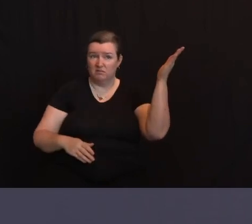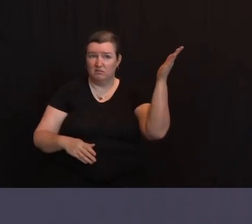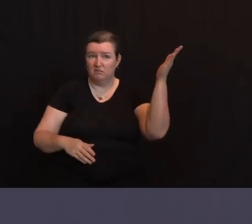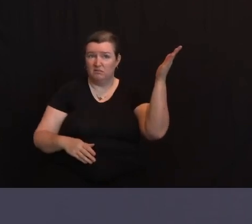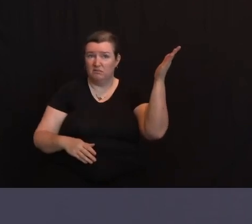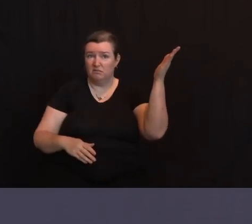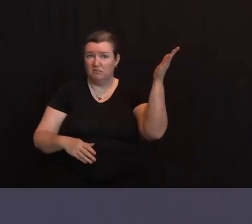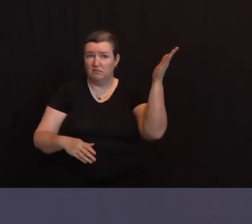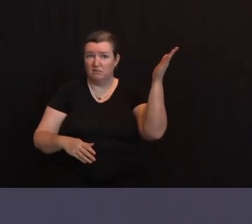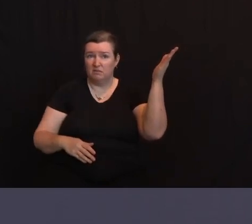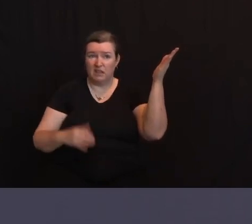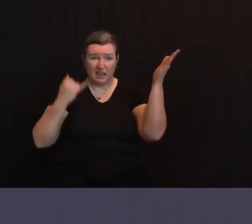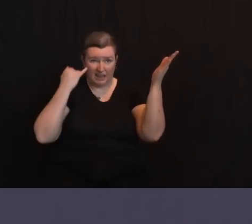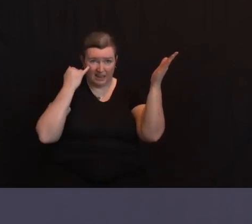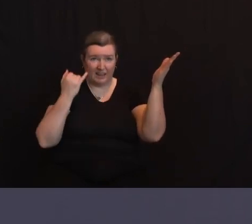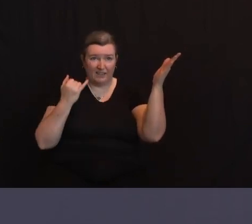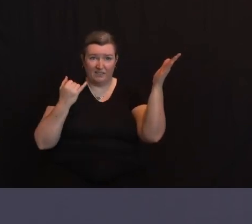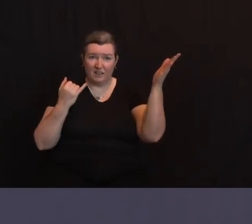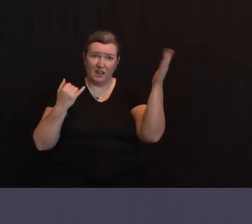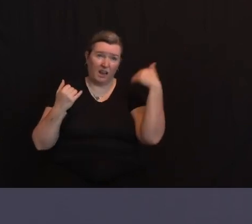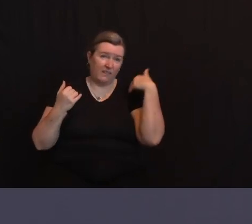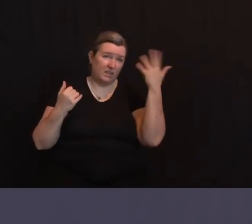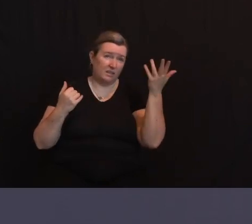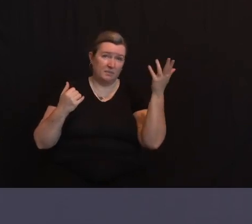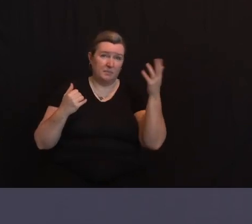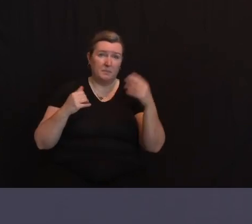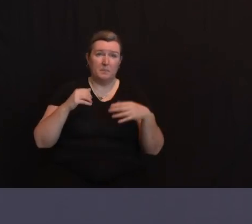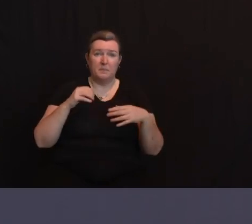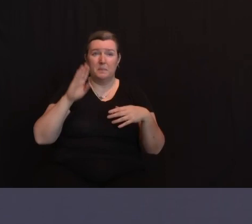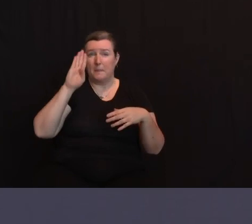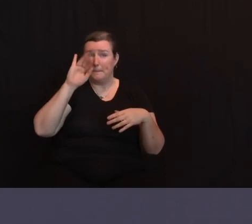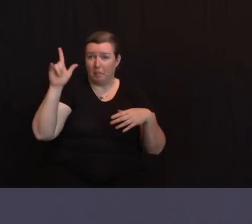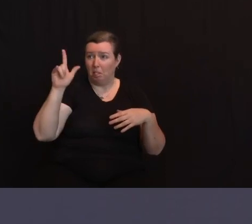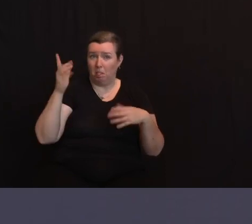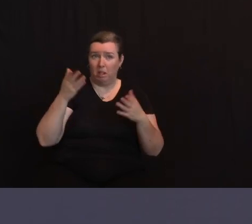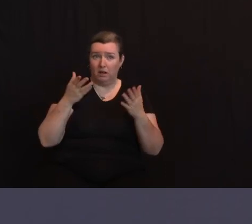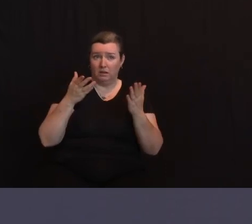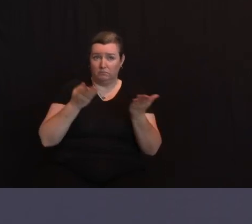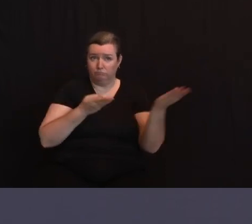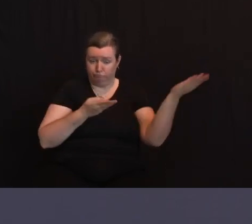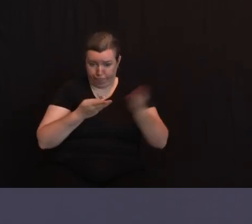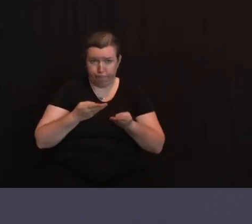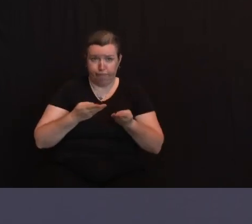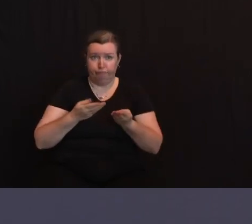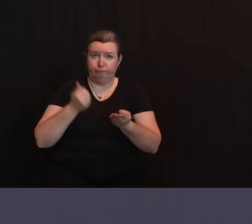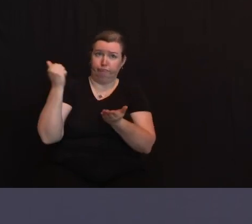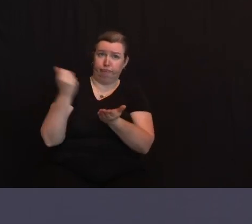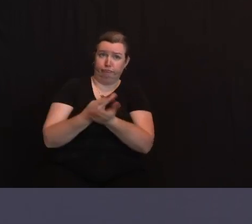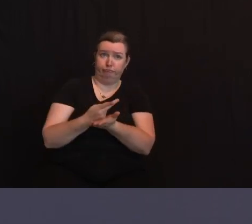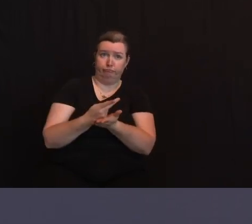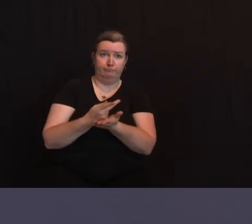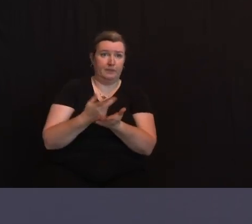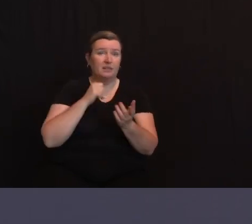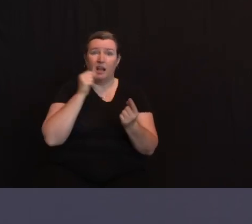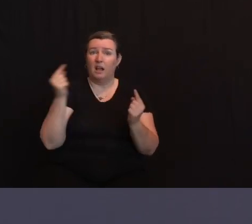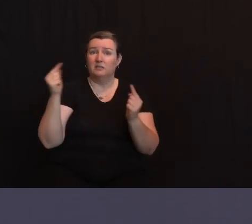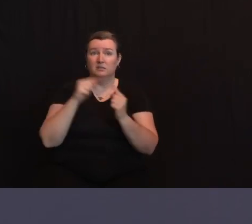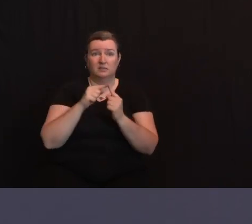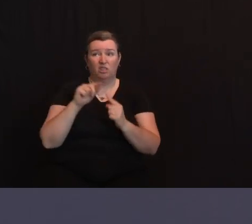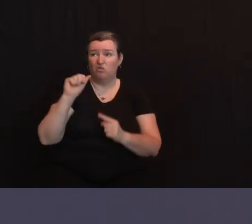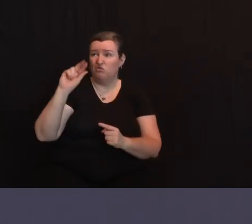through with a bill, with a relief plan, it probably won't happen until August. Does the lateness of that affect